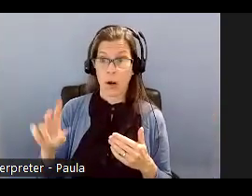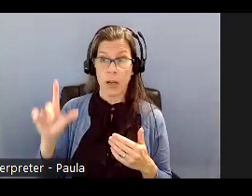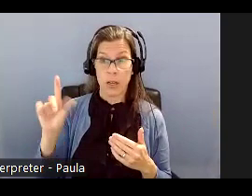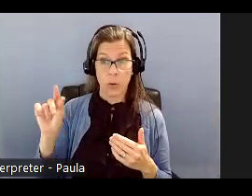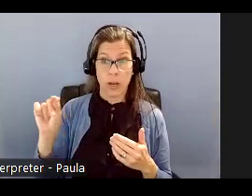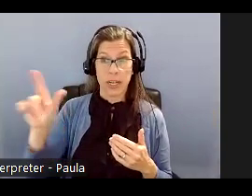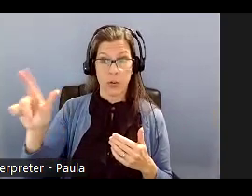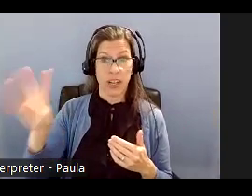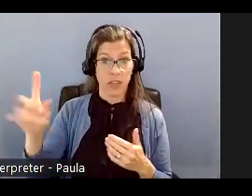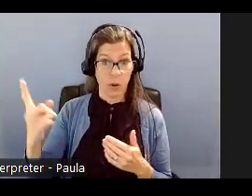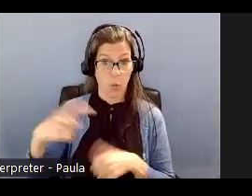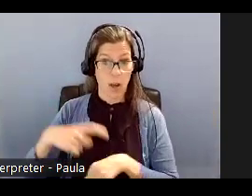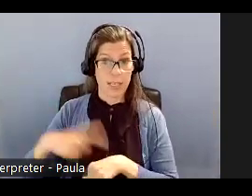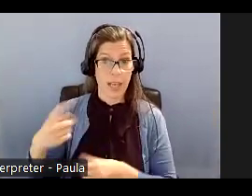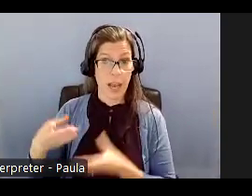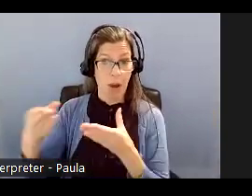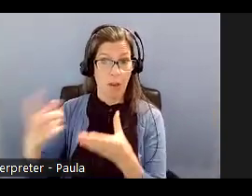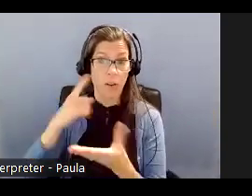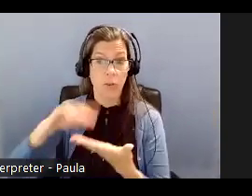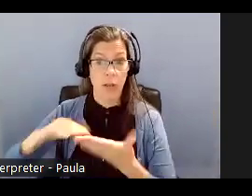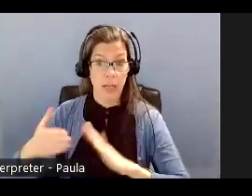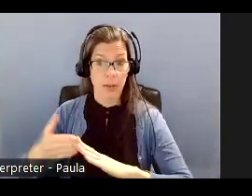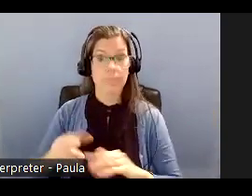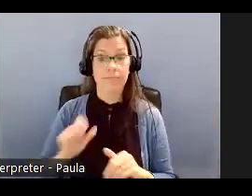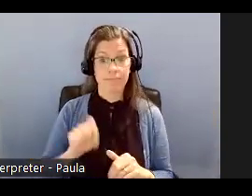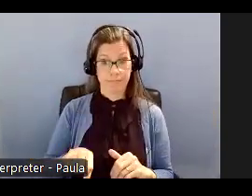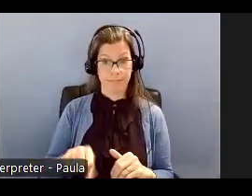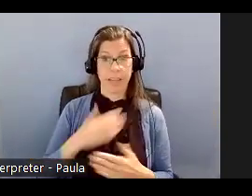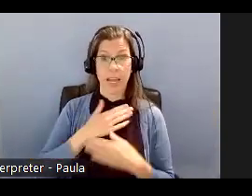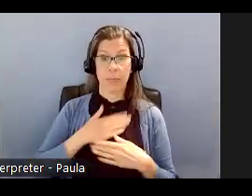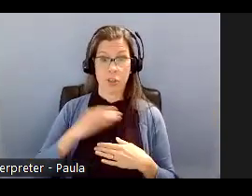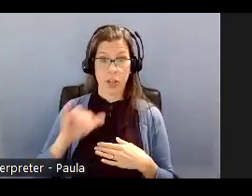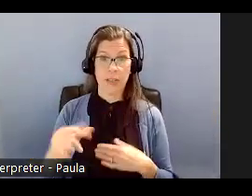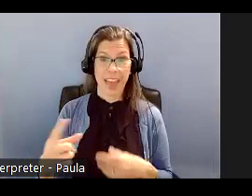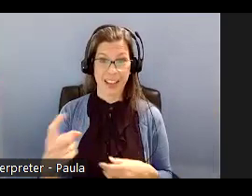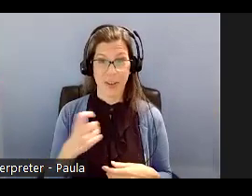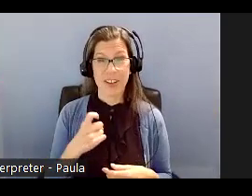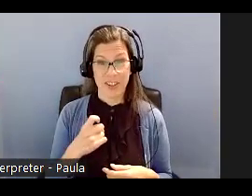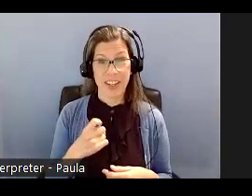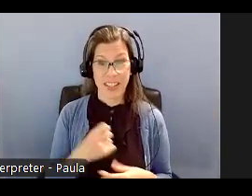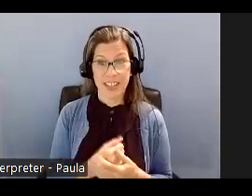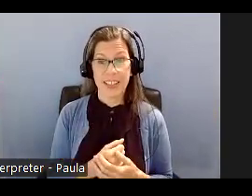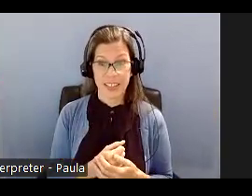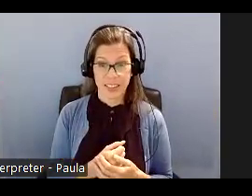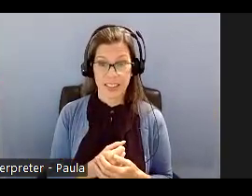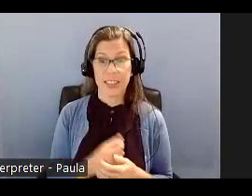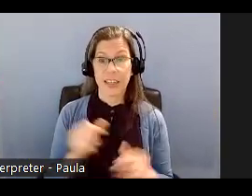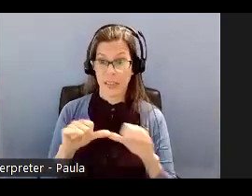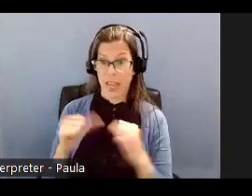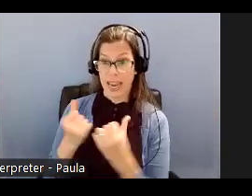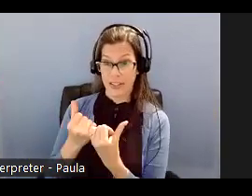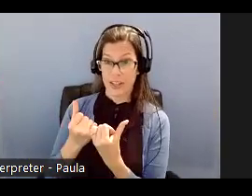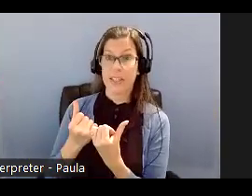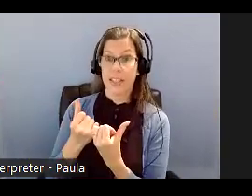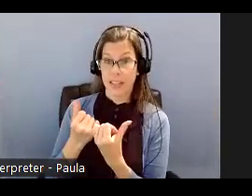it's a one-time offer for the community? Yeah, I really appreciate that question. So really the agency has been